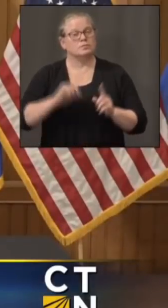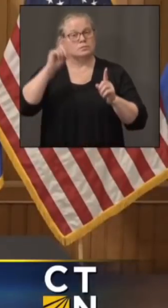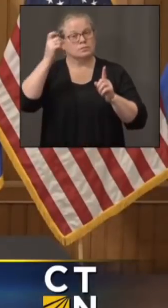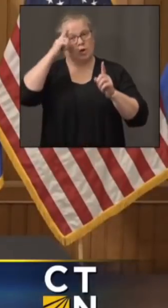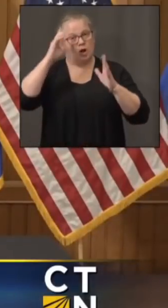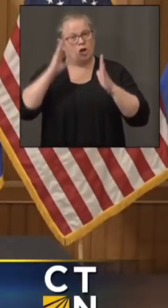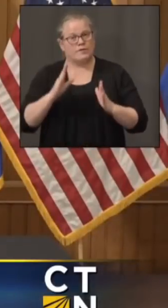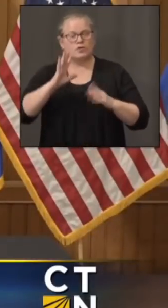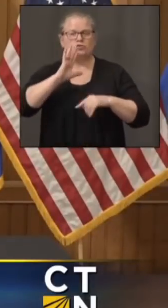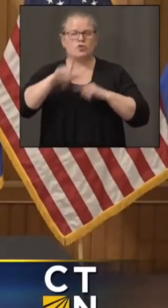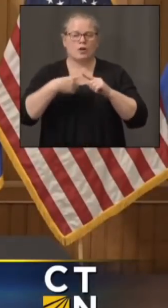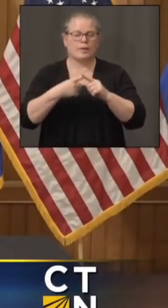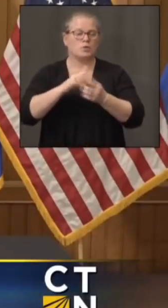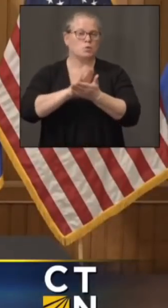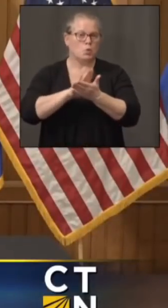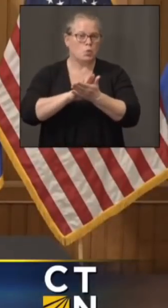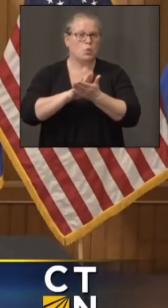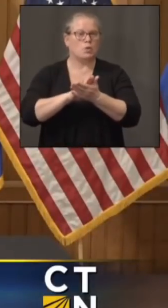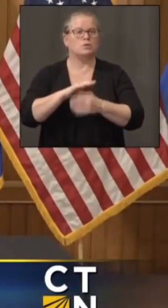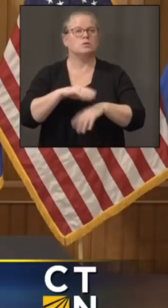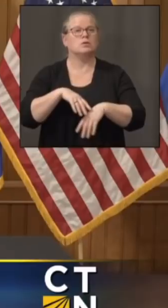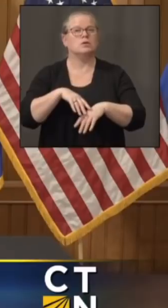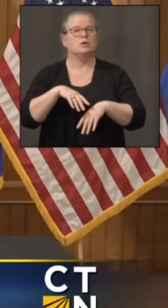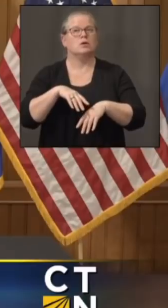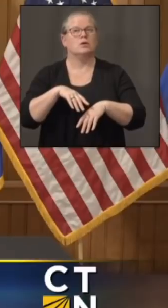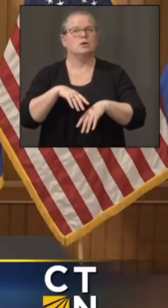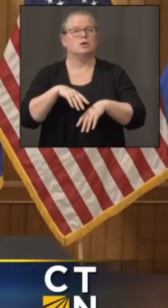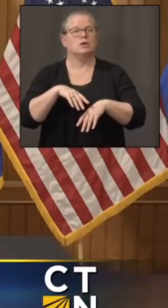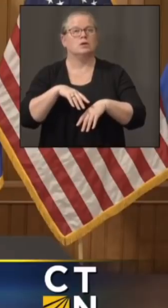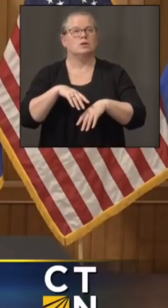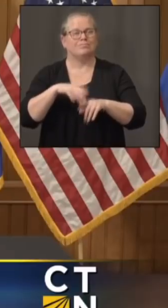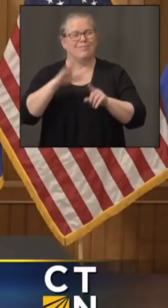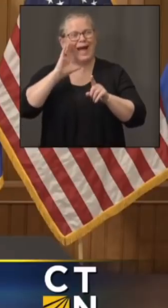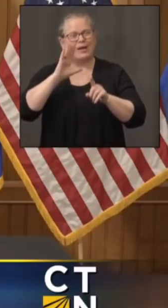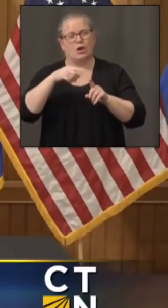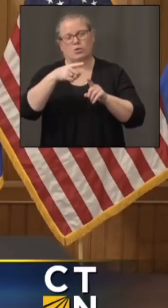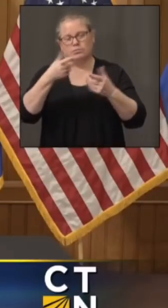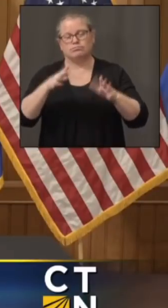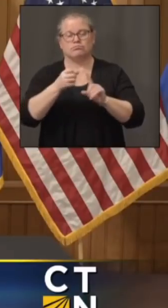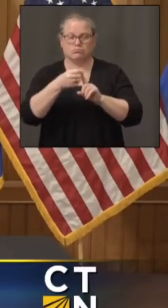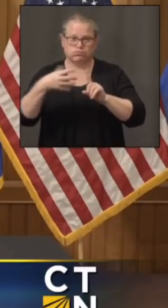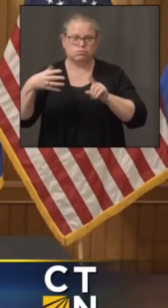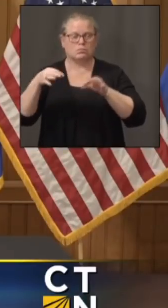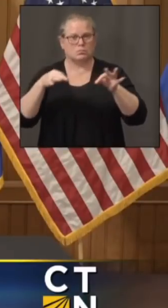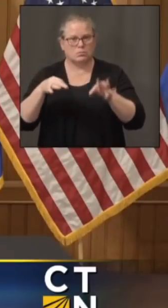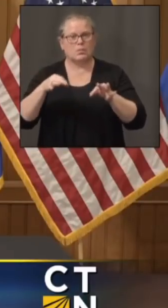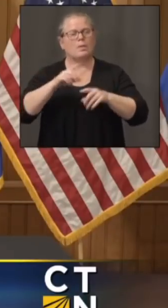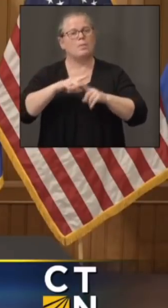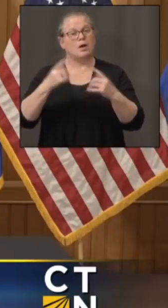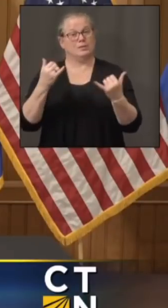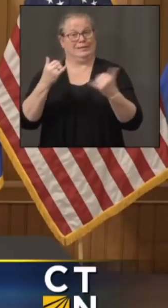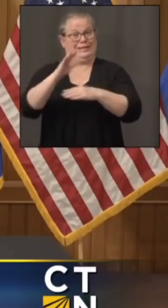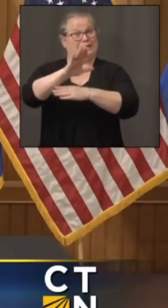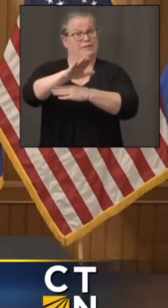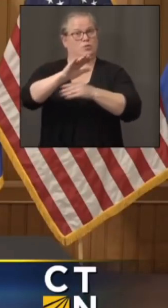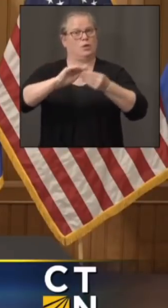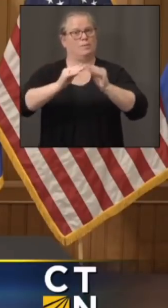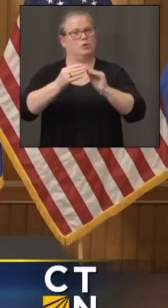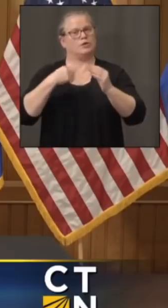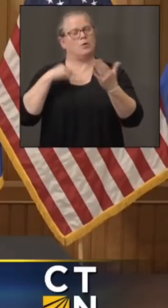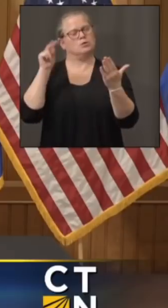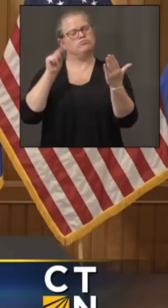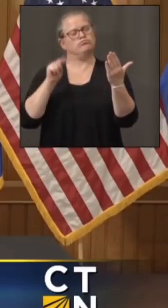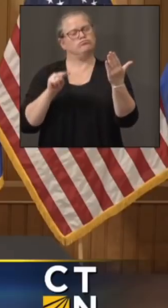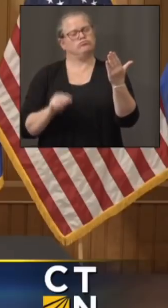and infection. I know we covered a lot of territory on that, but I was just looking at the numbers this afternoon.